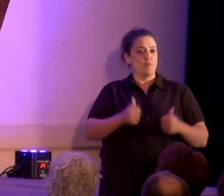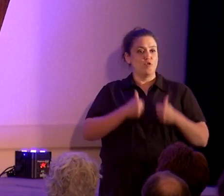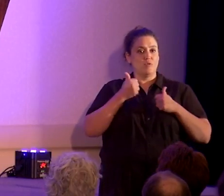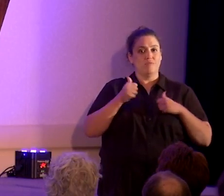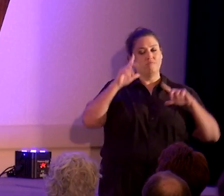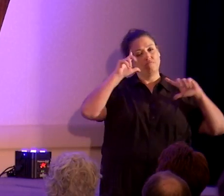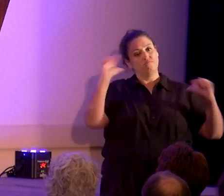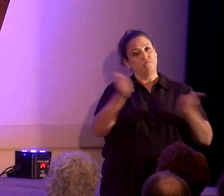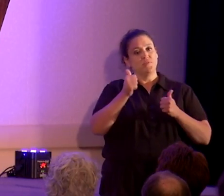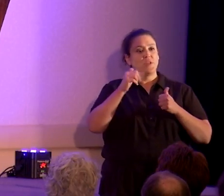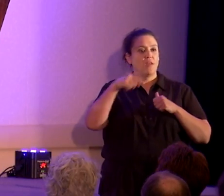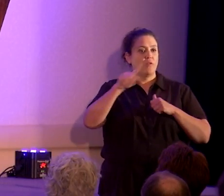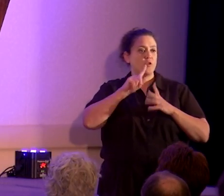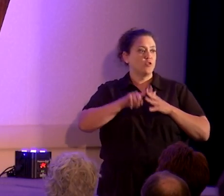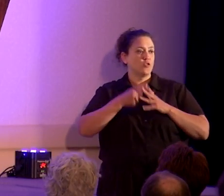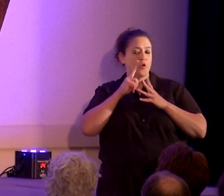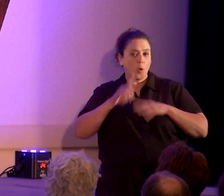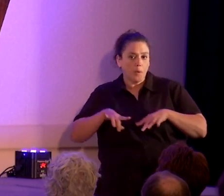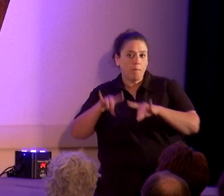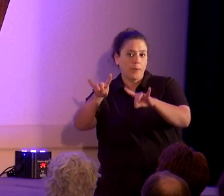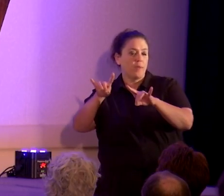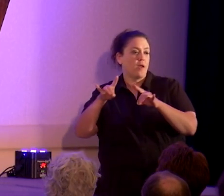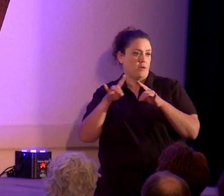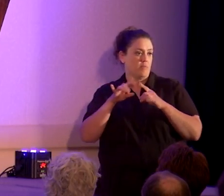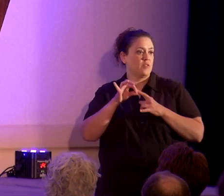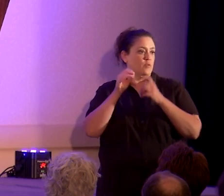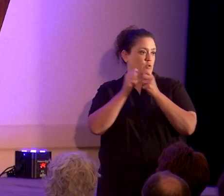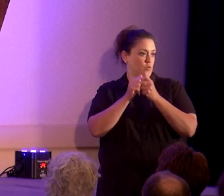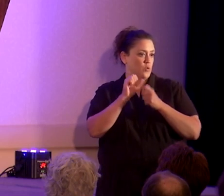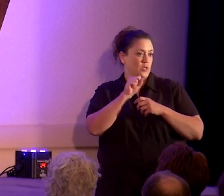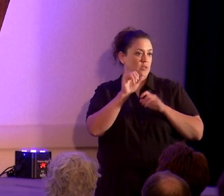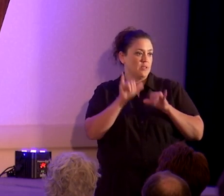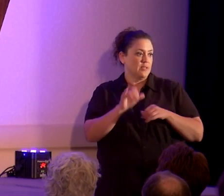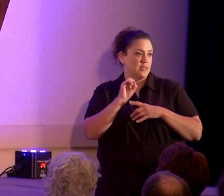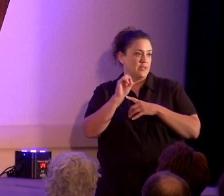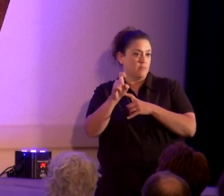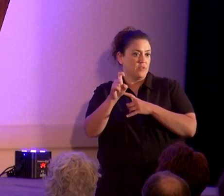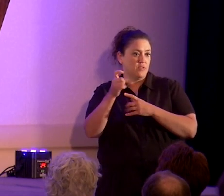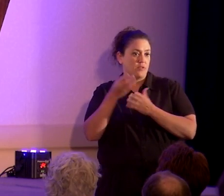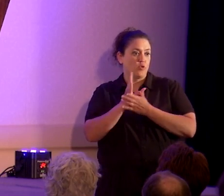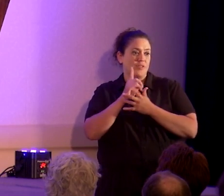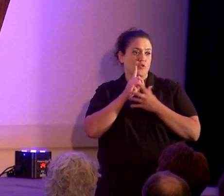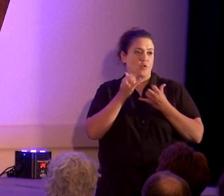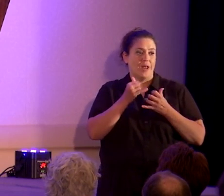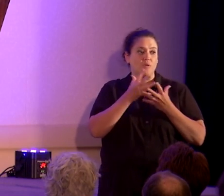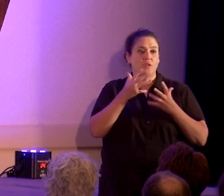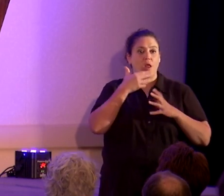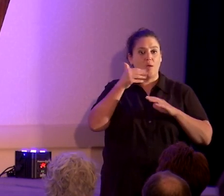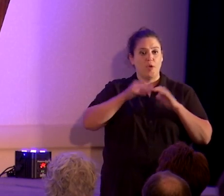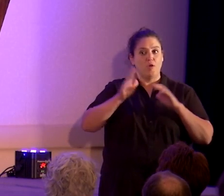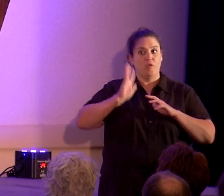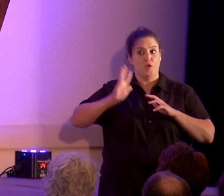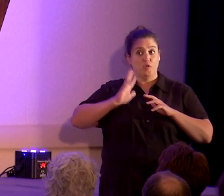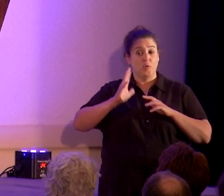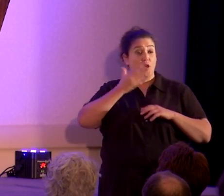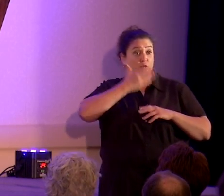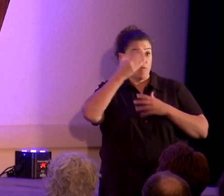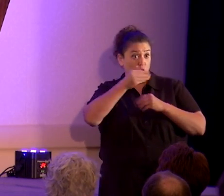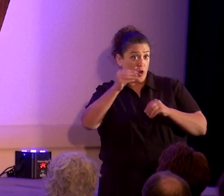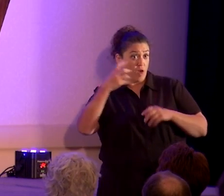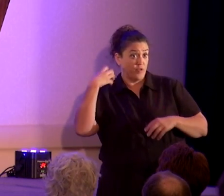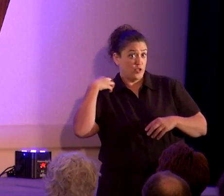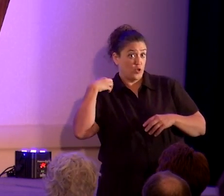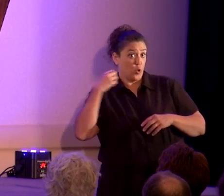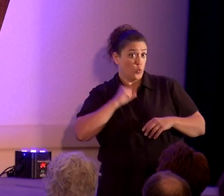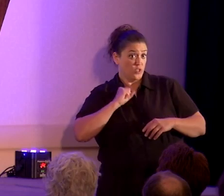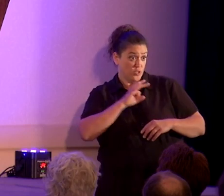are slowly starting to pick that up in terms of same-sex rights. So it's the locker room's a much better place than it used to be. The front office and coaching staffs,